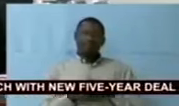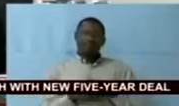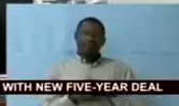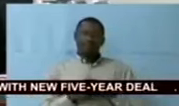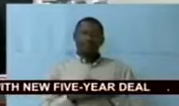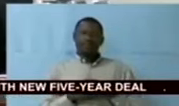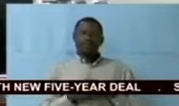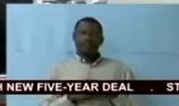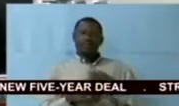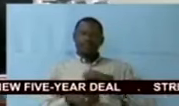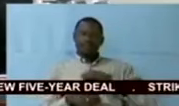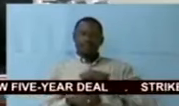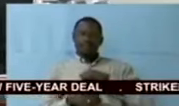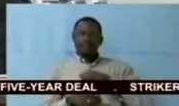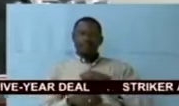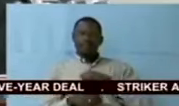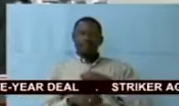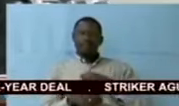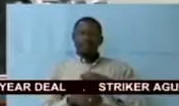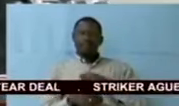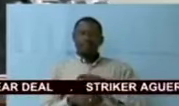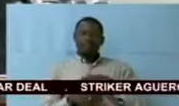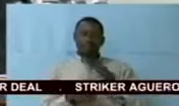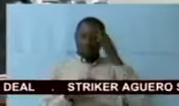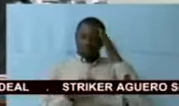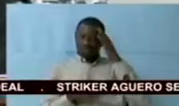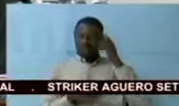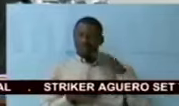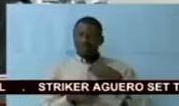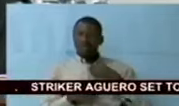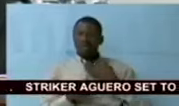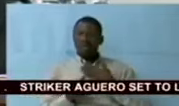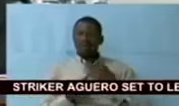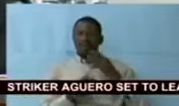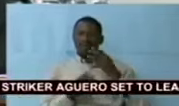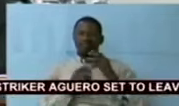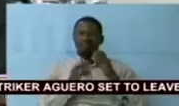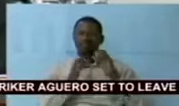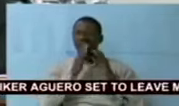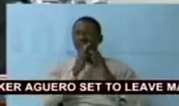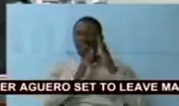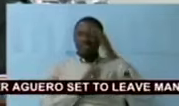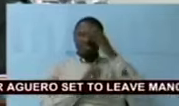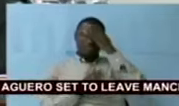I myself, I didn't realize that I got a fracture